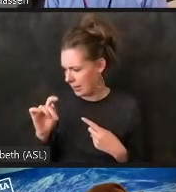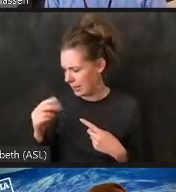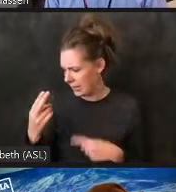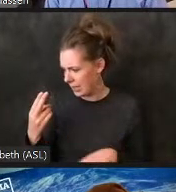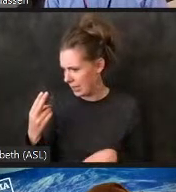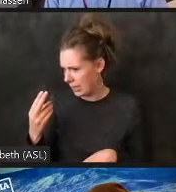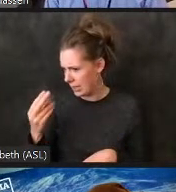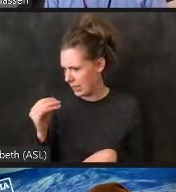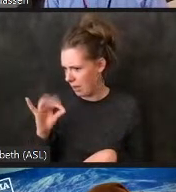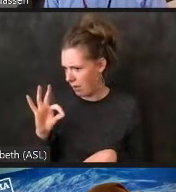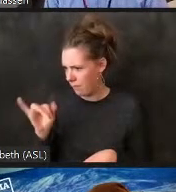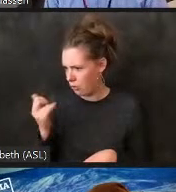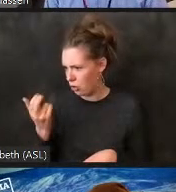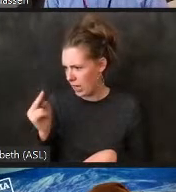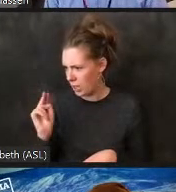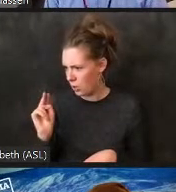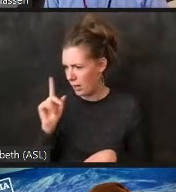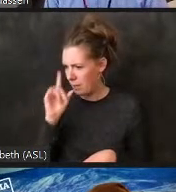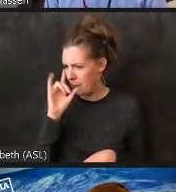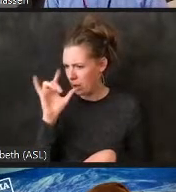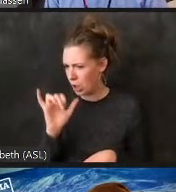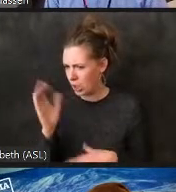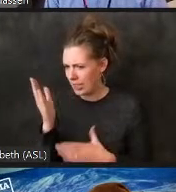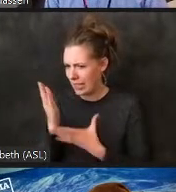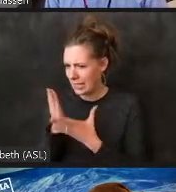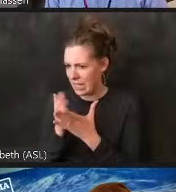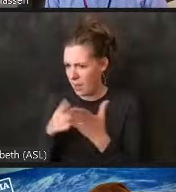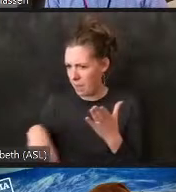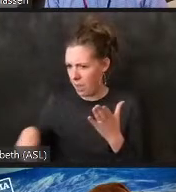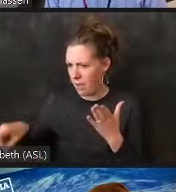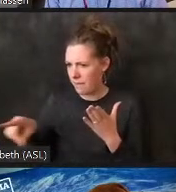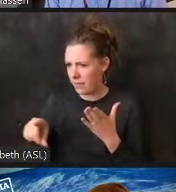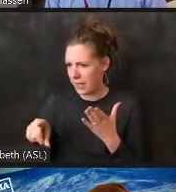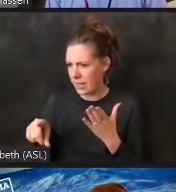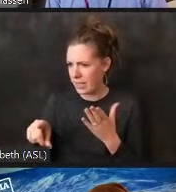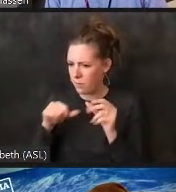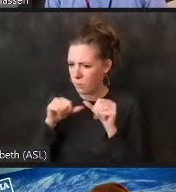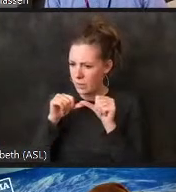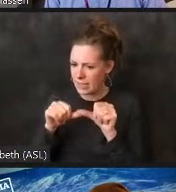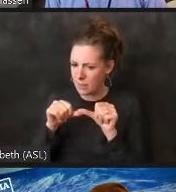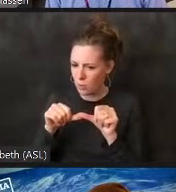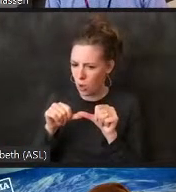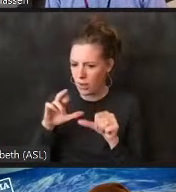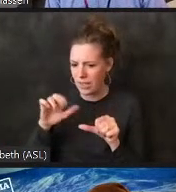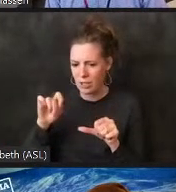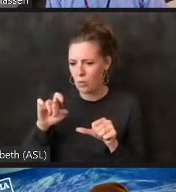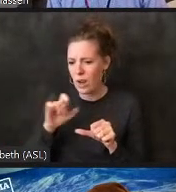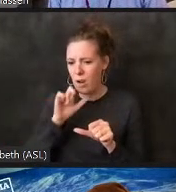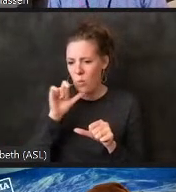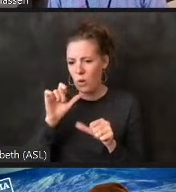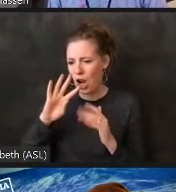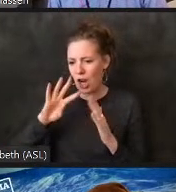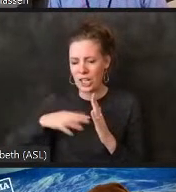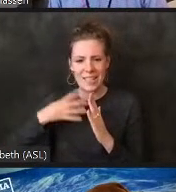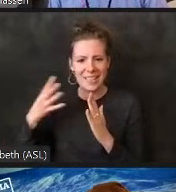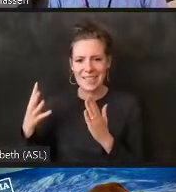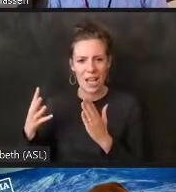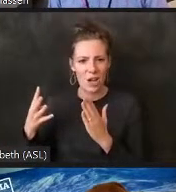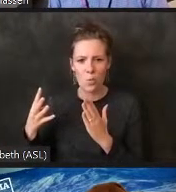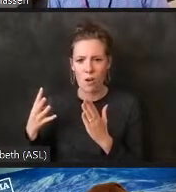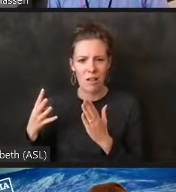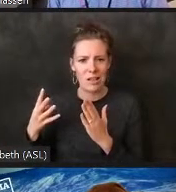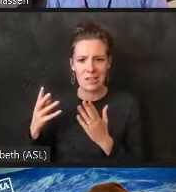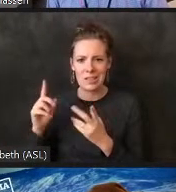of January, but it looks like some of these facilities, if we keep going at this rate, we're are not going to get scheduled until later, you